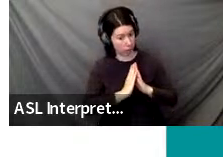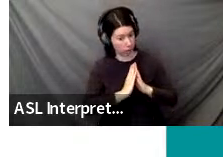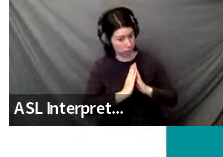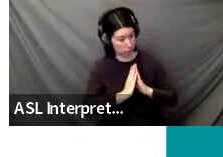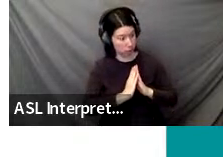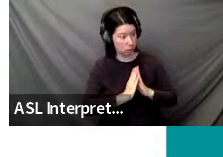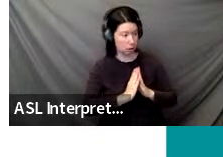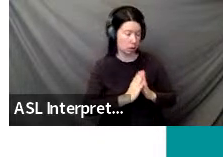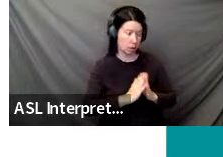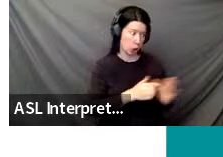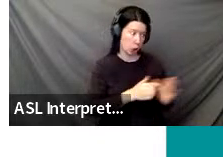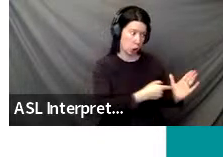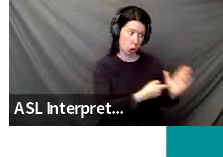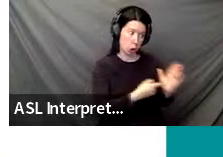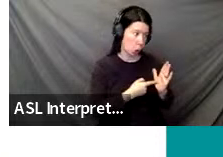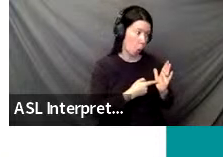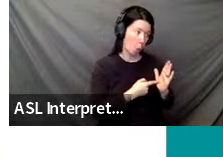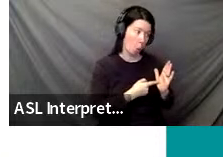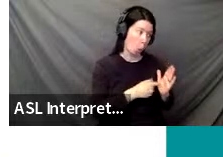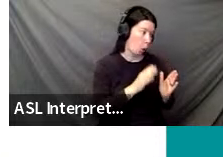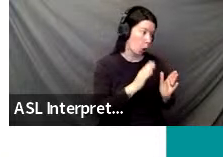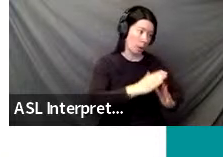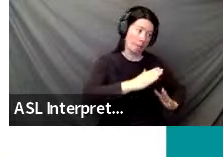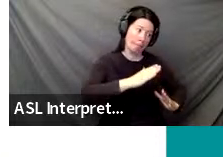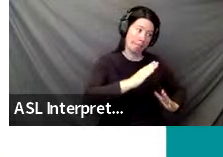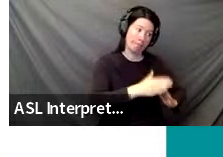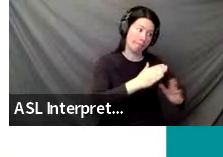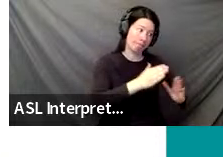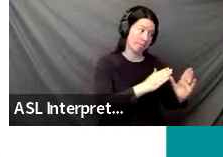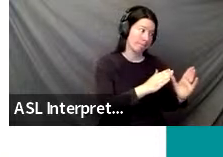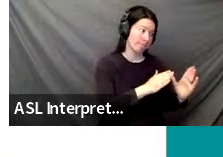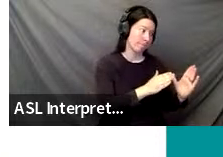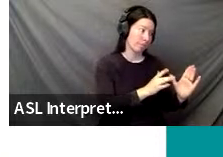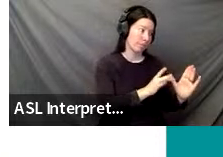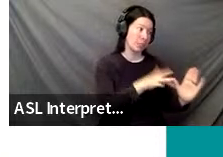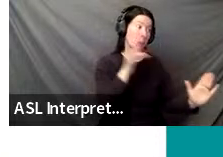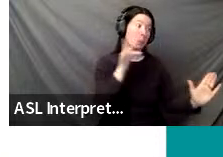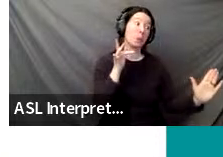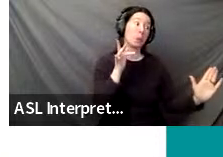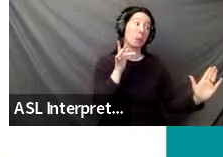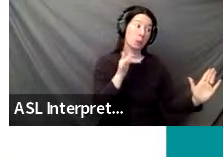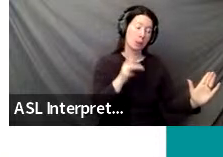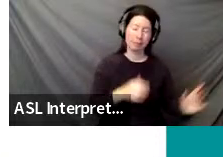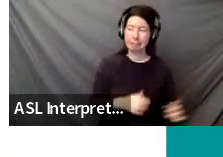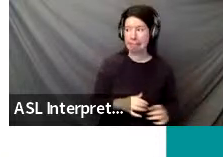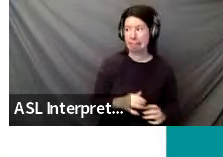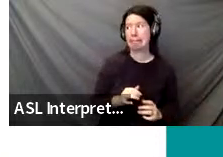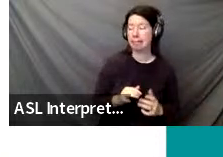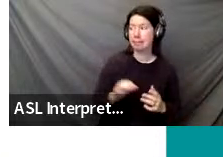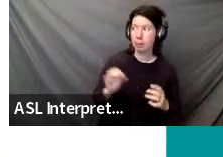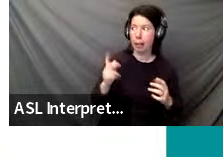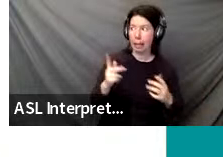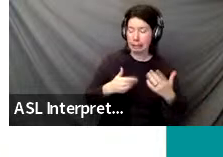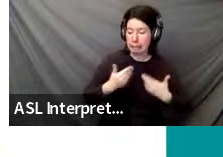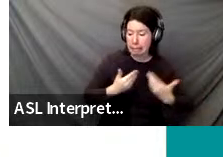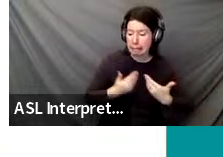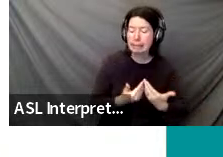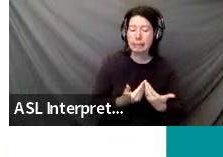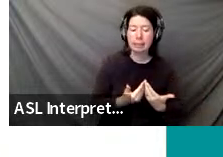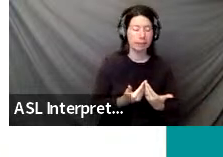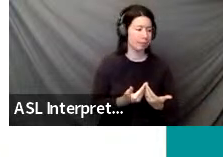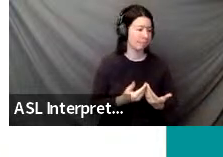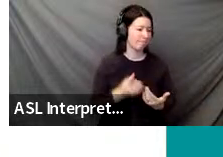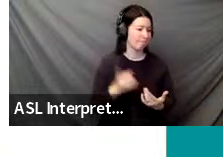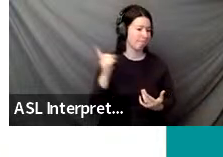best foot forward and get a foot in the door. So those were announced just last week. We were not selected at this